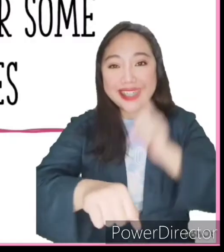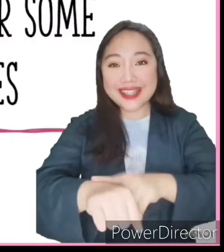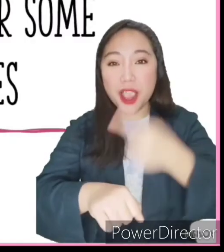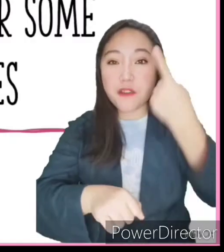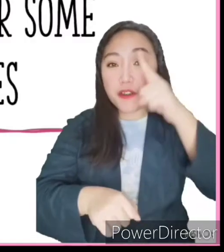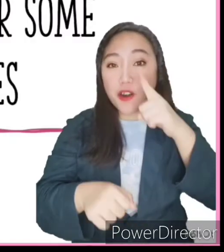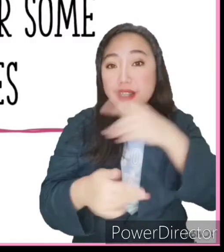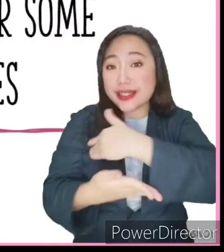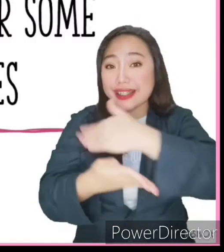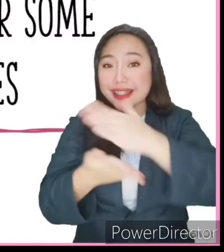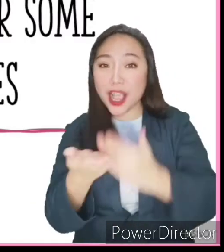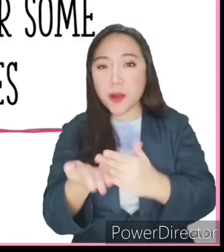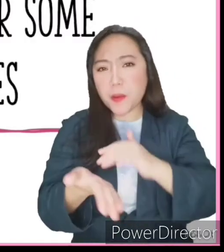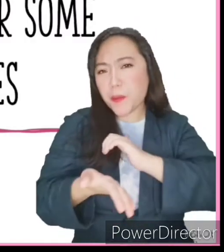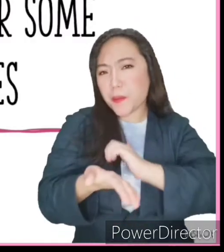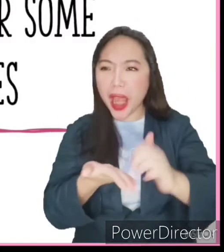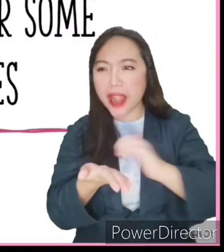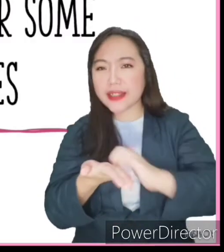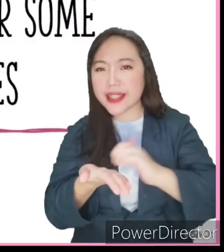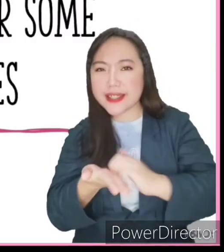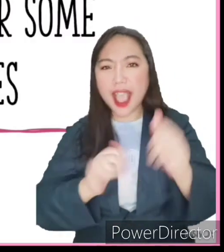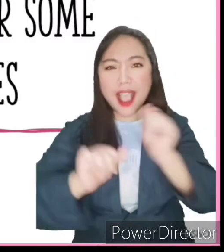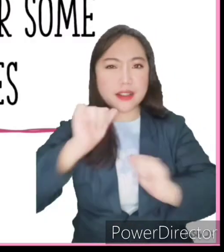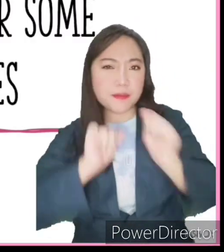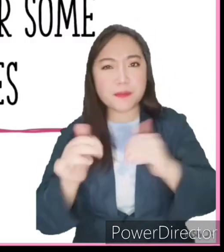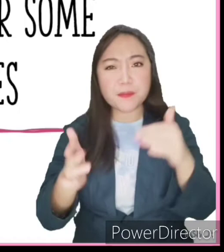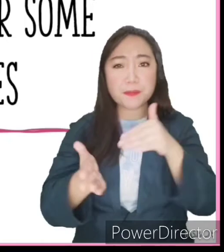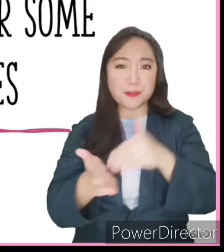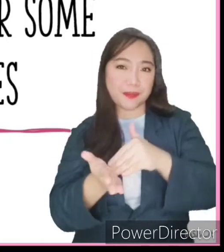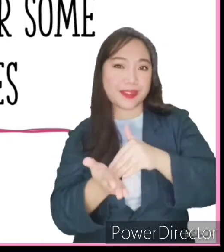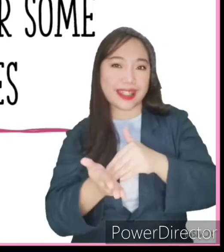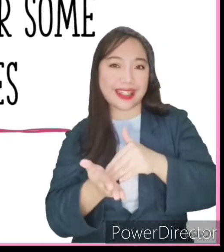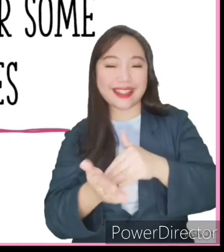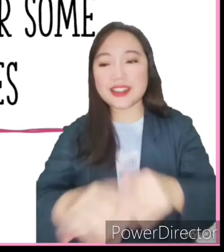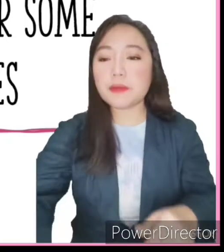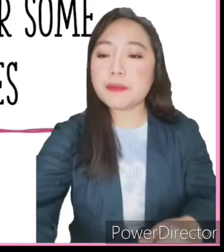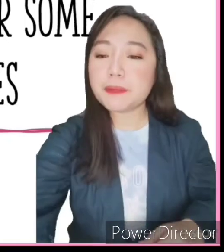Now it's time for some exercises.